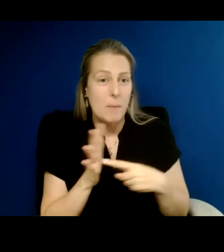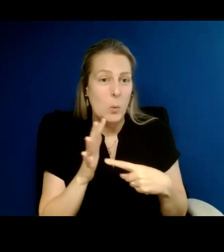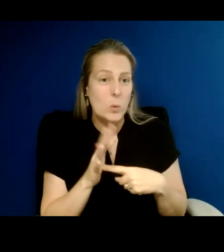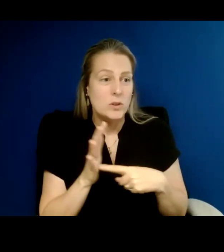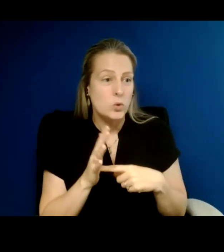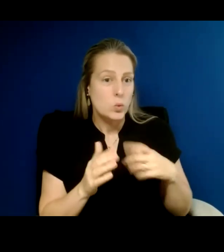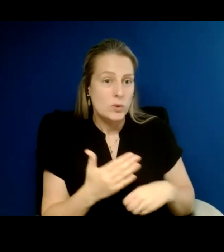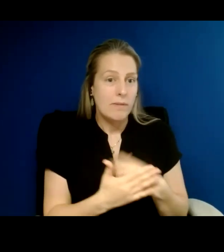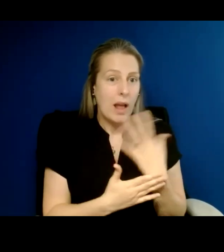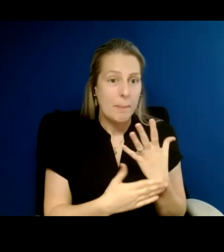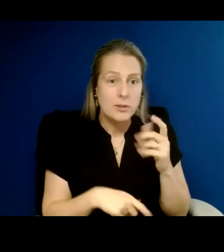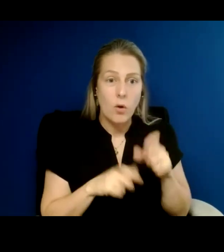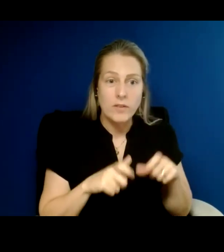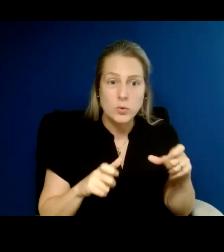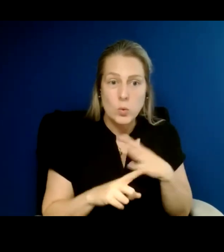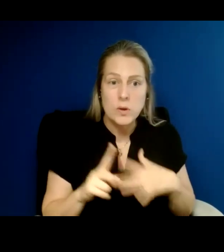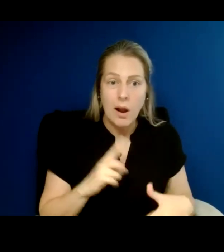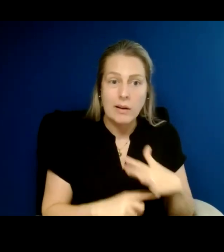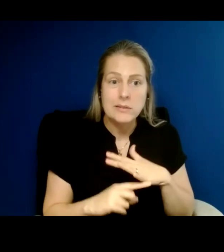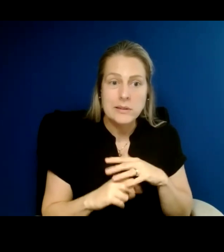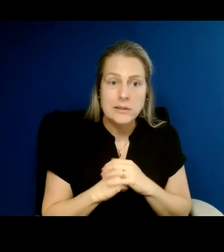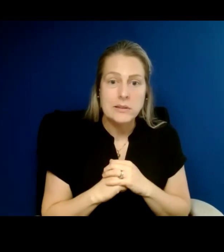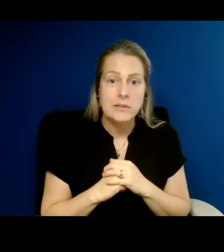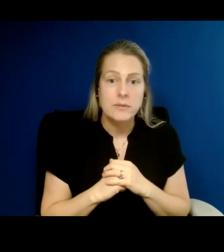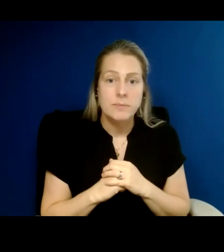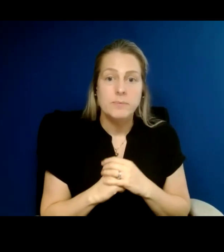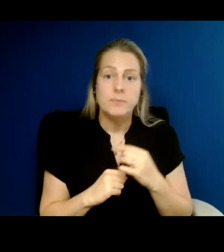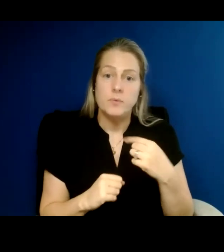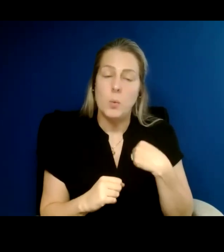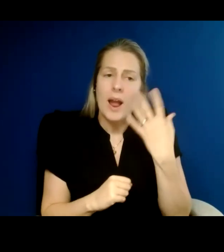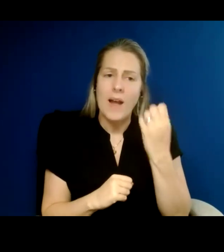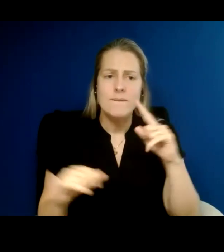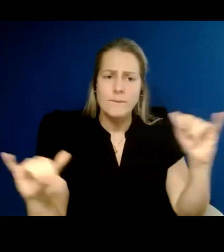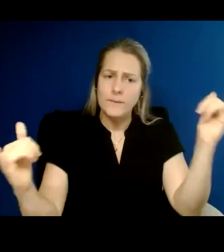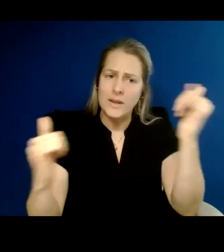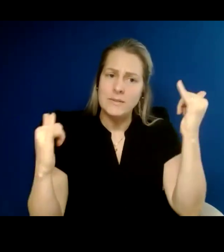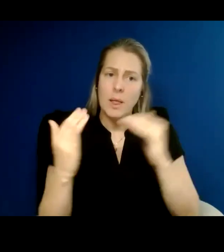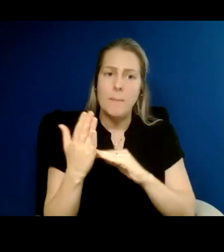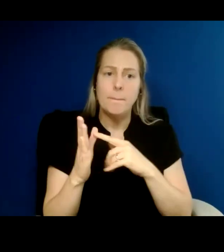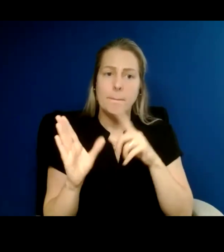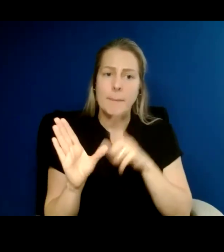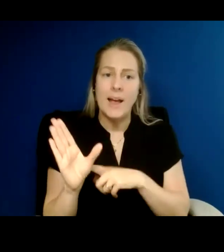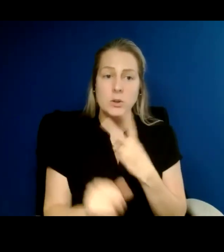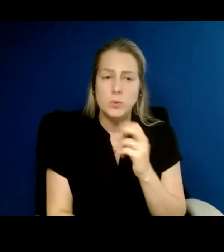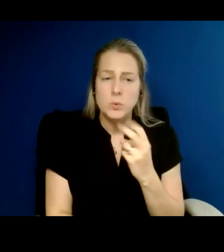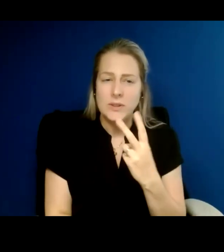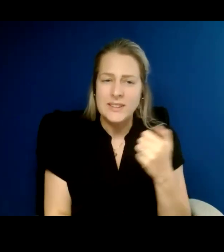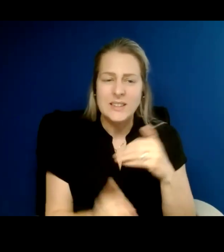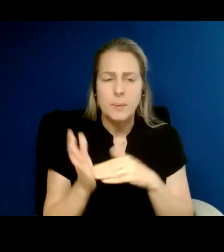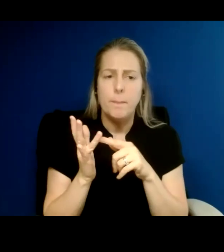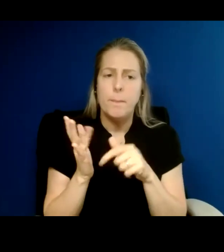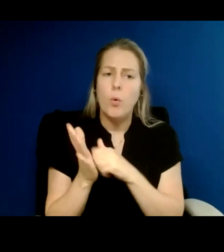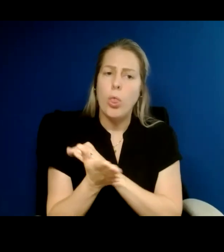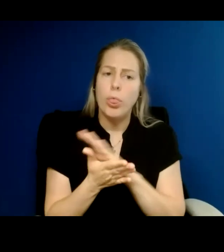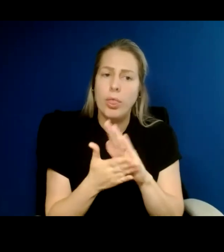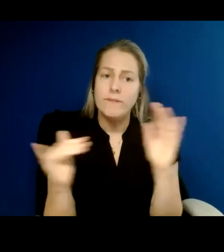More Than Human Festival, the Moth Festival in May in 2026, which I believe is going to be in London. And I hope there will